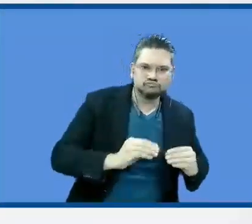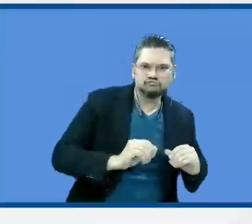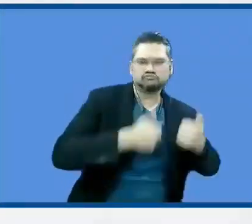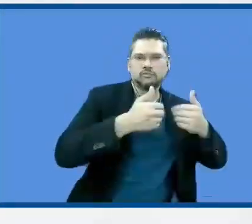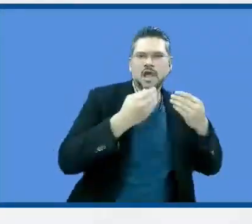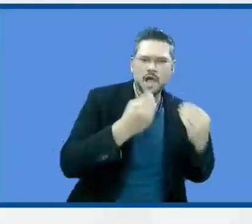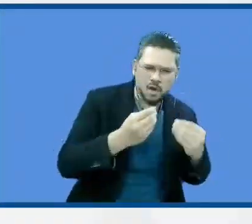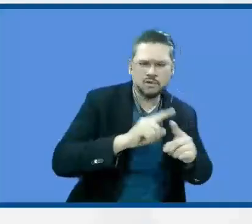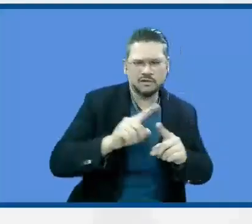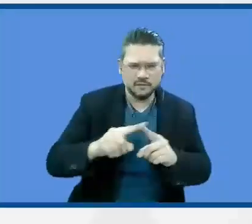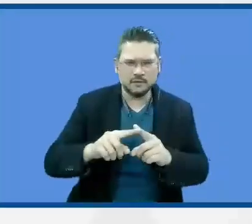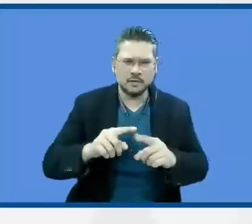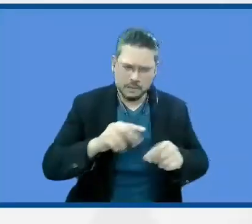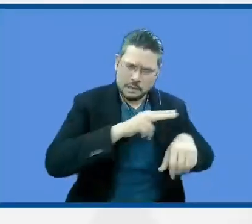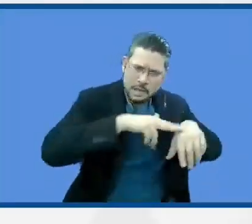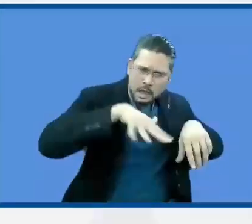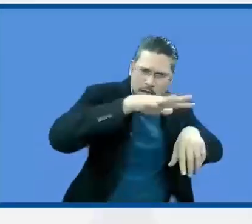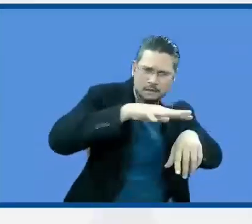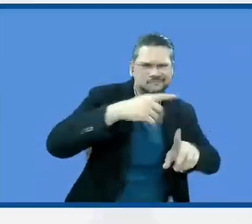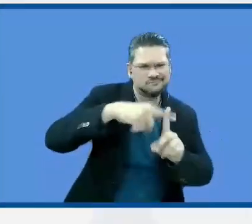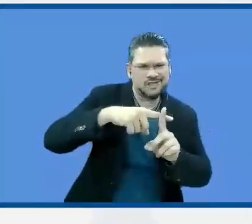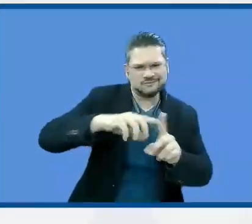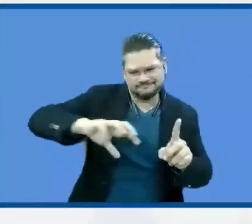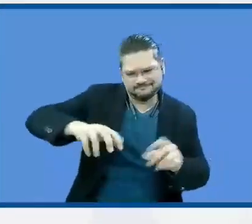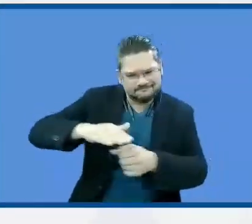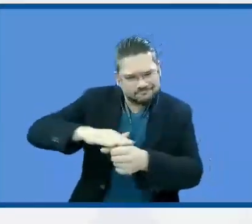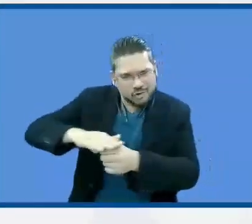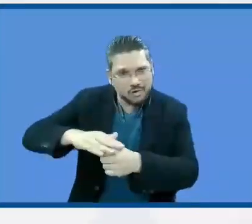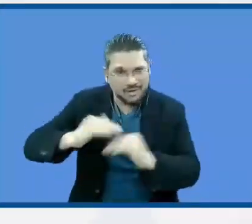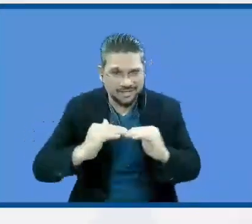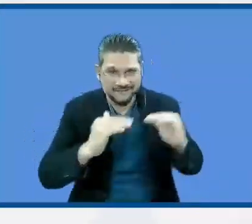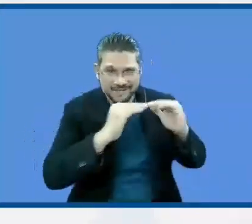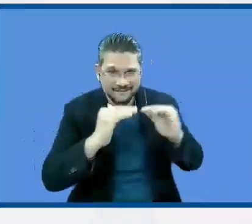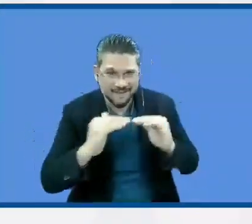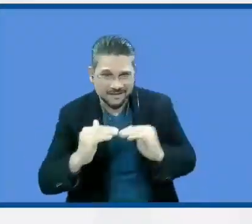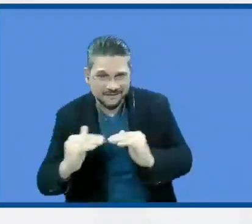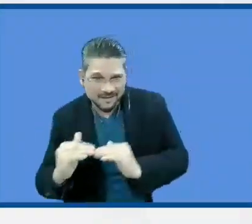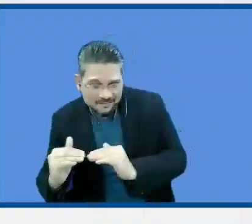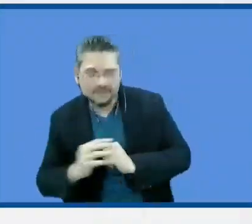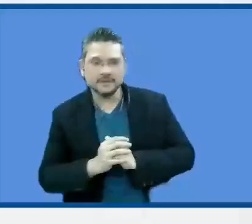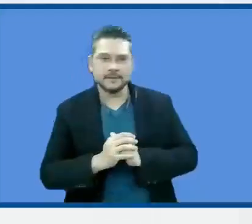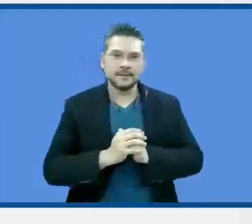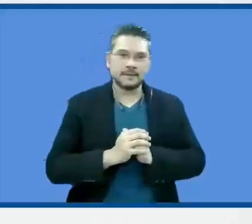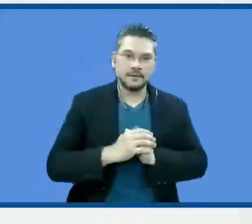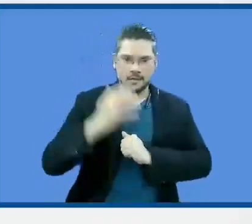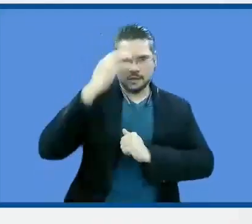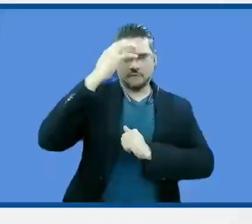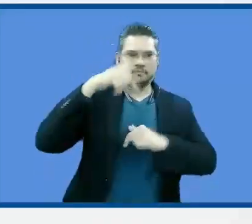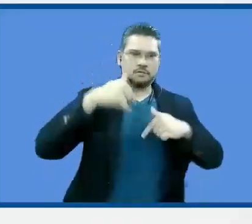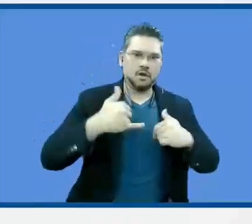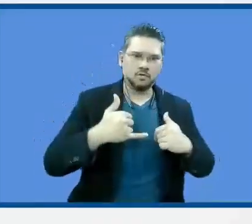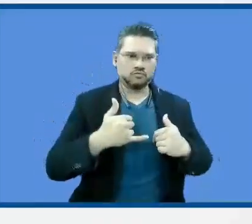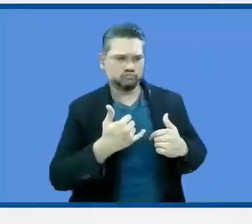state level. The government is talking about the different strategic axes or lines in terms